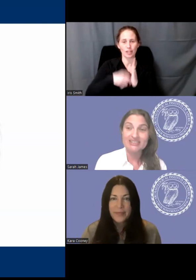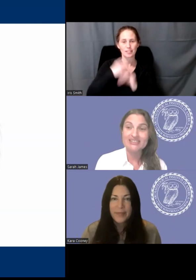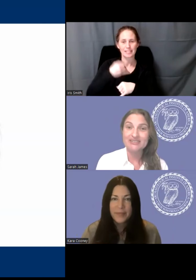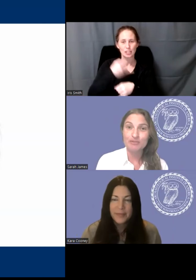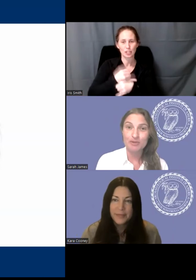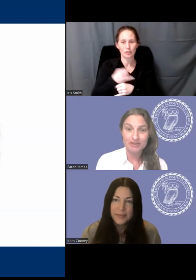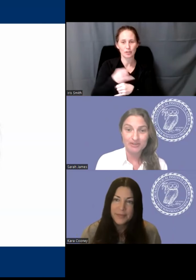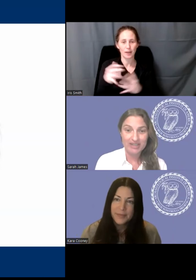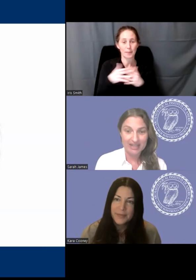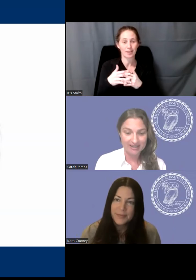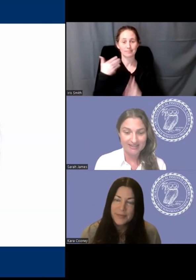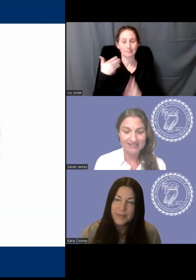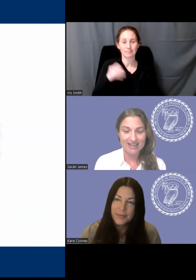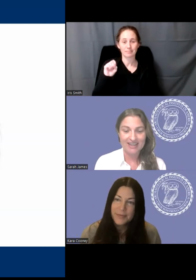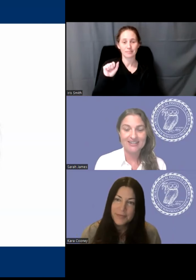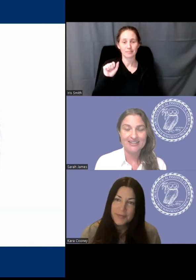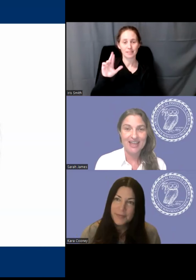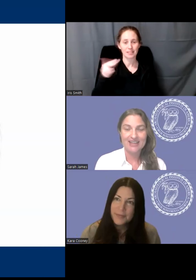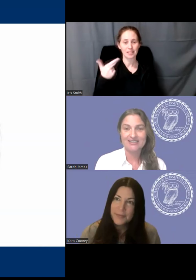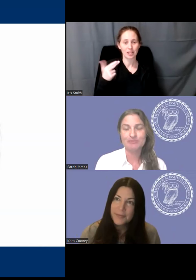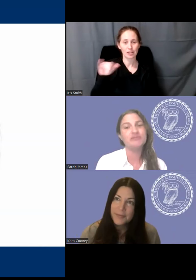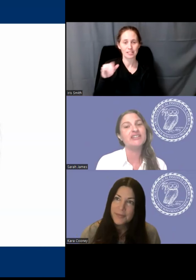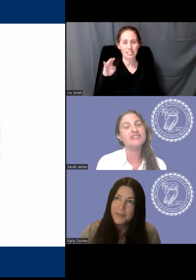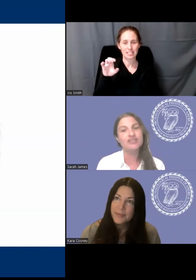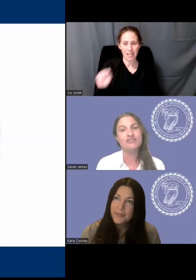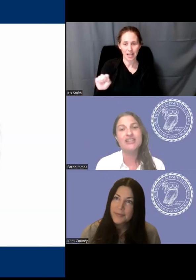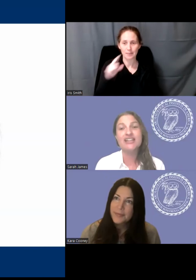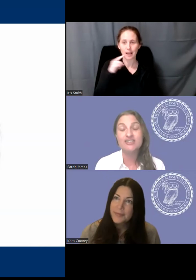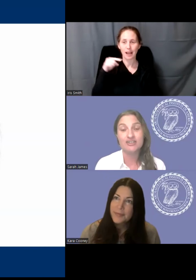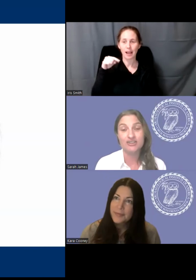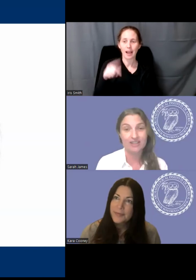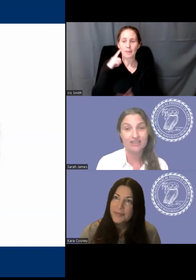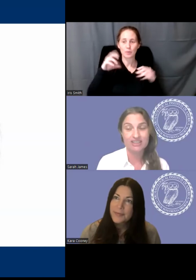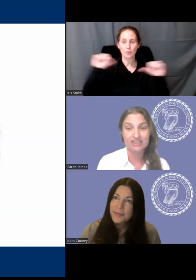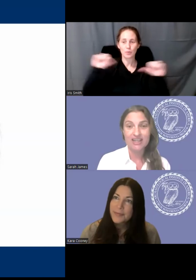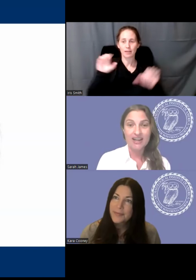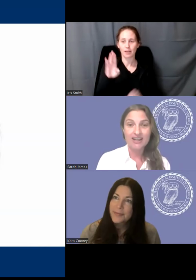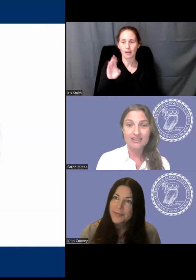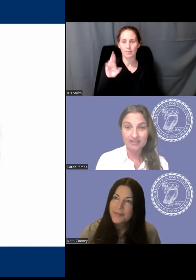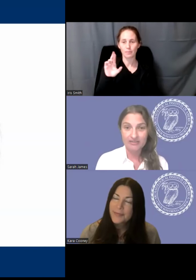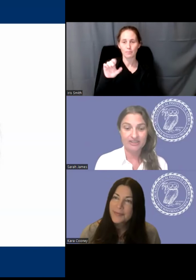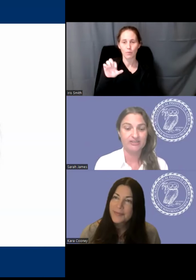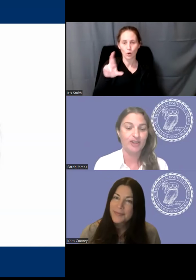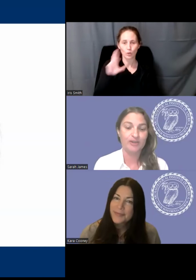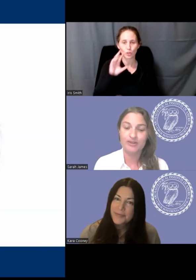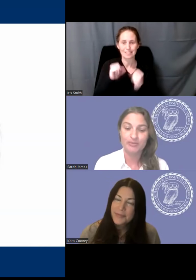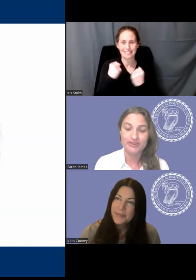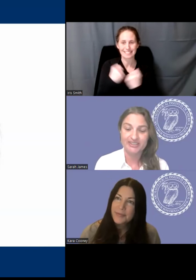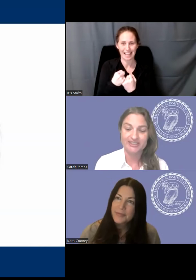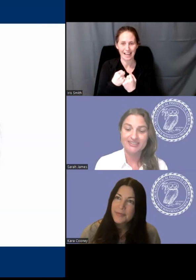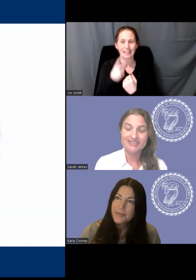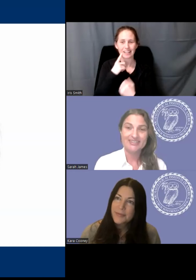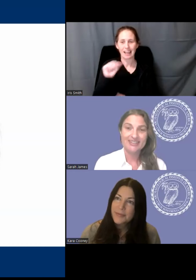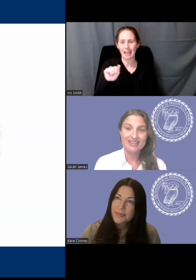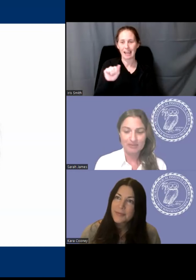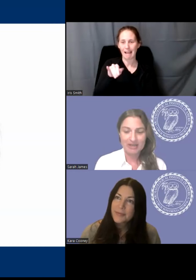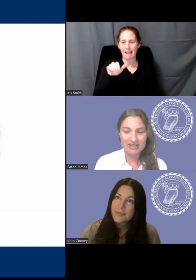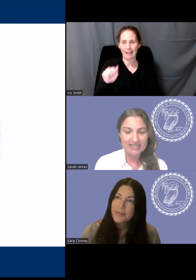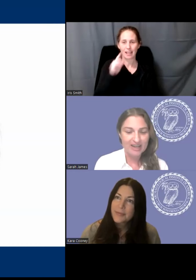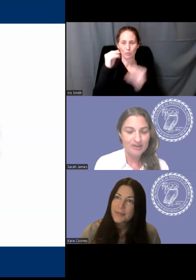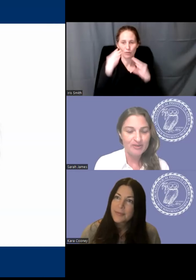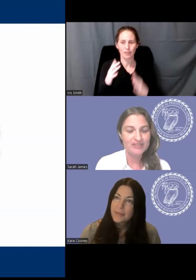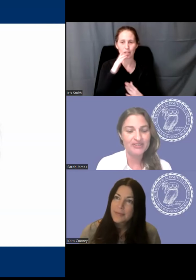am president of the Boulder AIA Society and a professor of classical archaeology at the University of Colorado Boulder. As